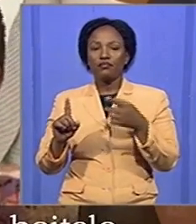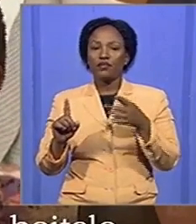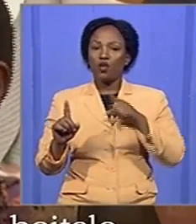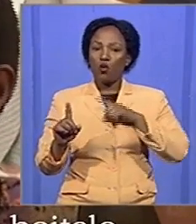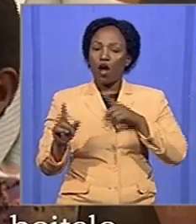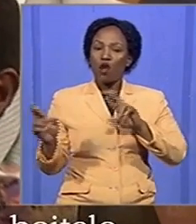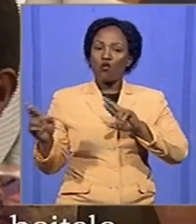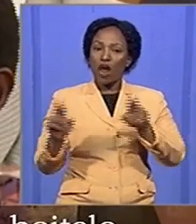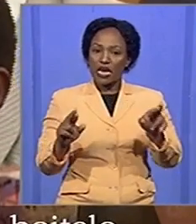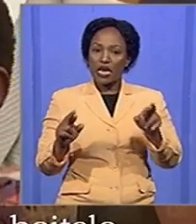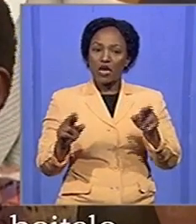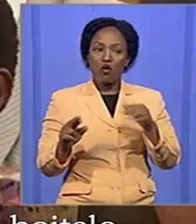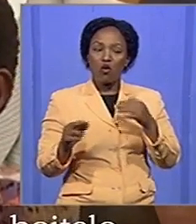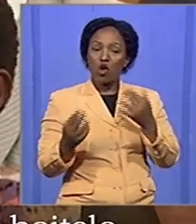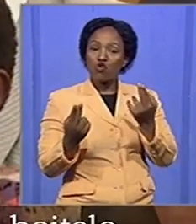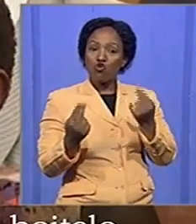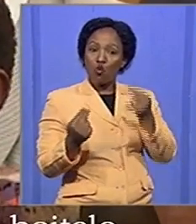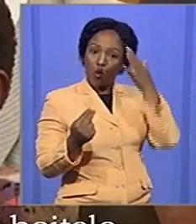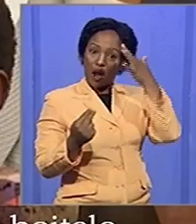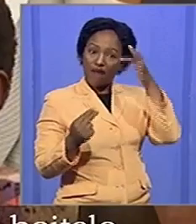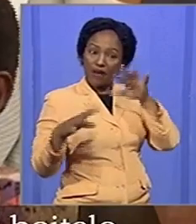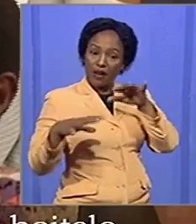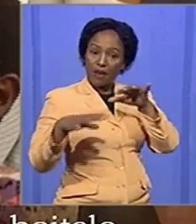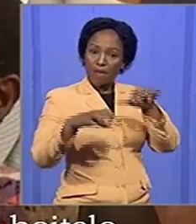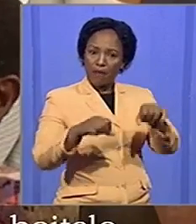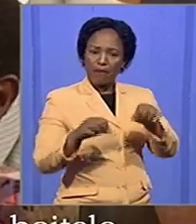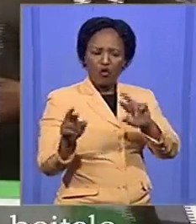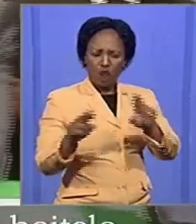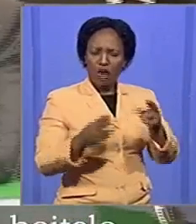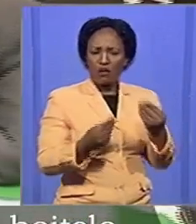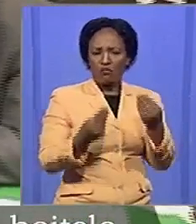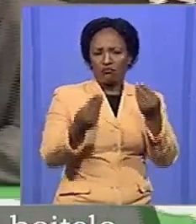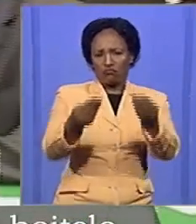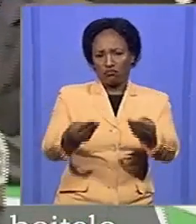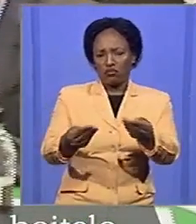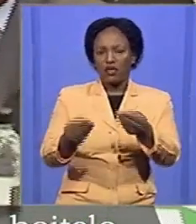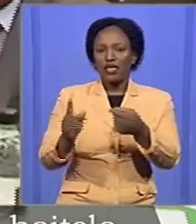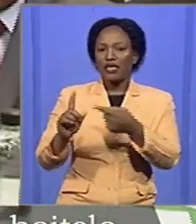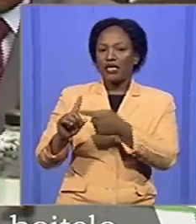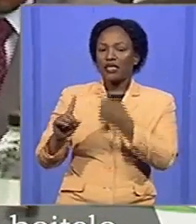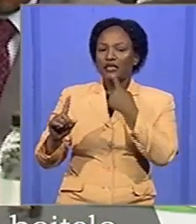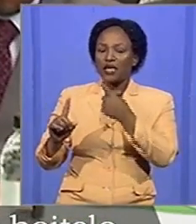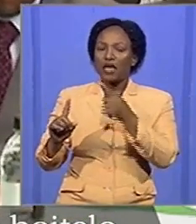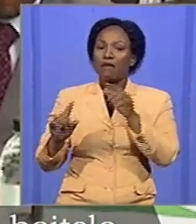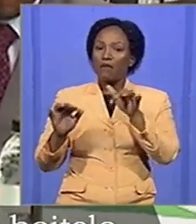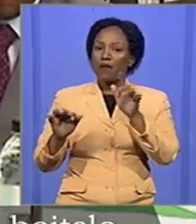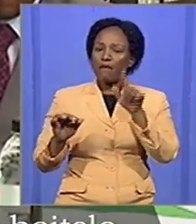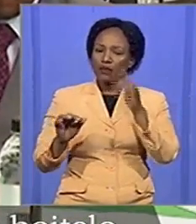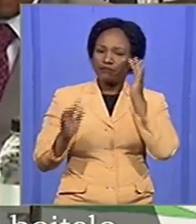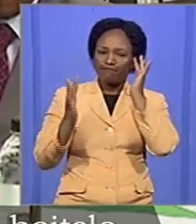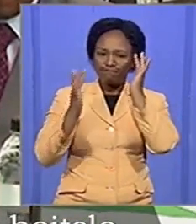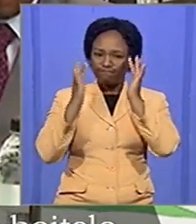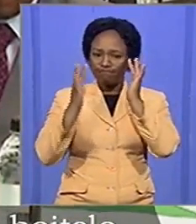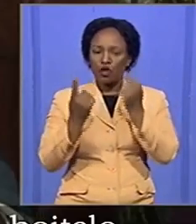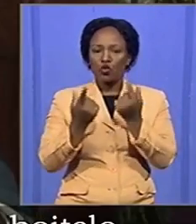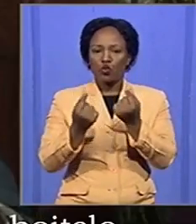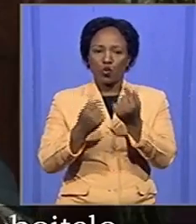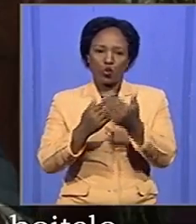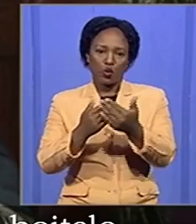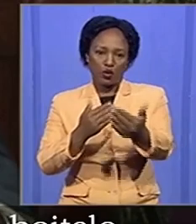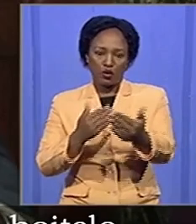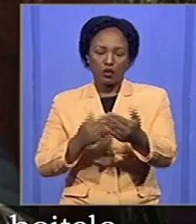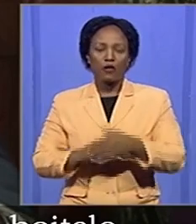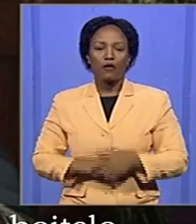go boetapele bjo boswa o re boetapele bjoo bo na le tšeo a ka ratago gore ba di elešedi. Ge e be e le go ya ka